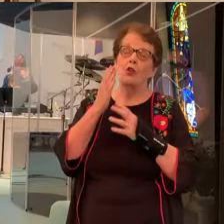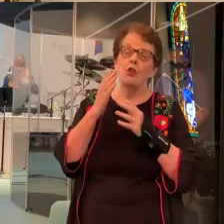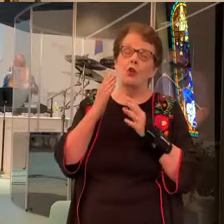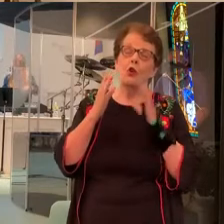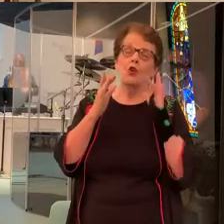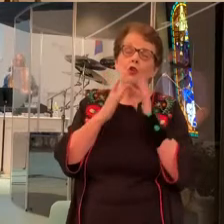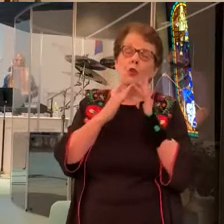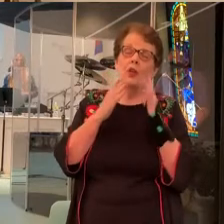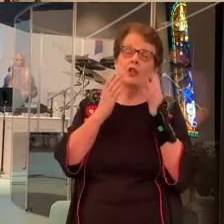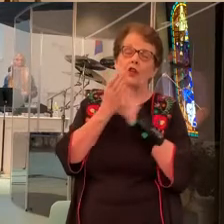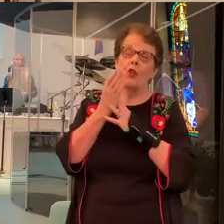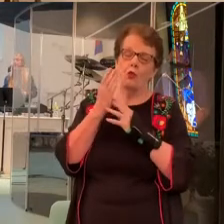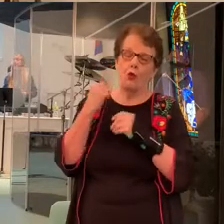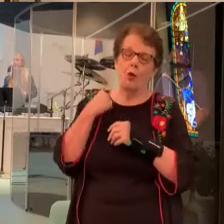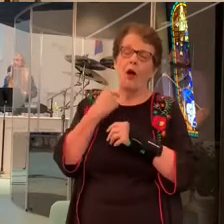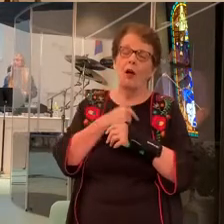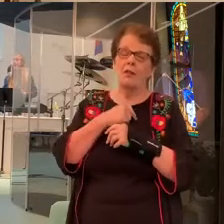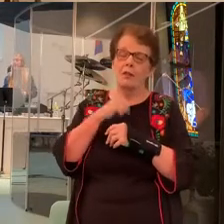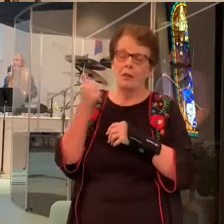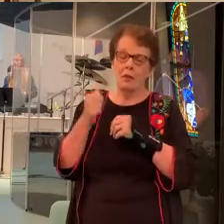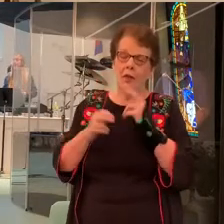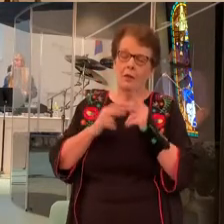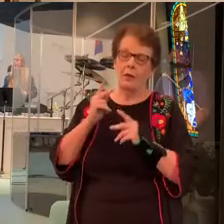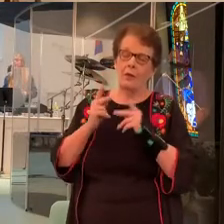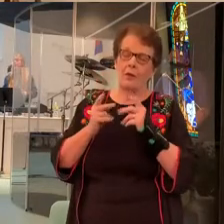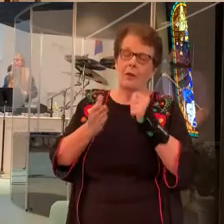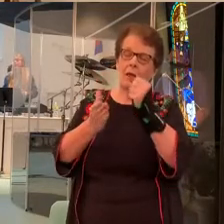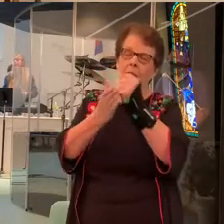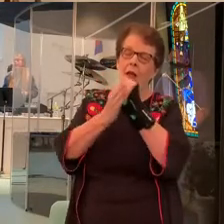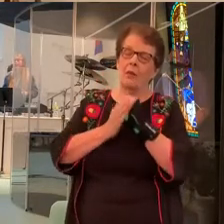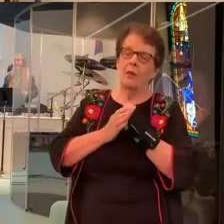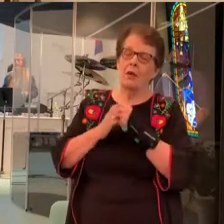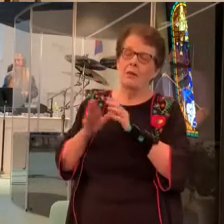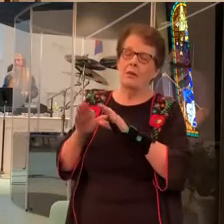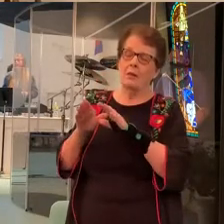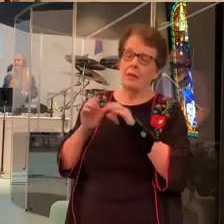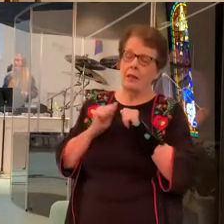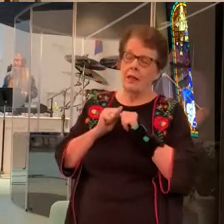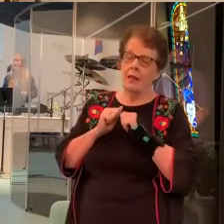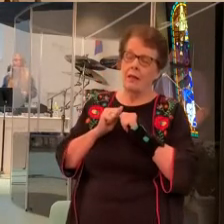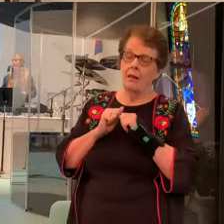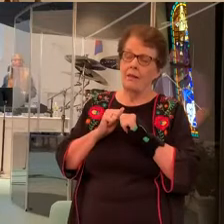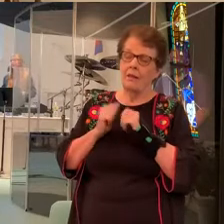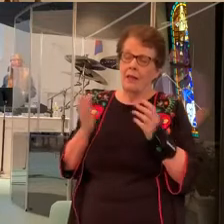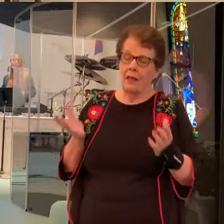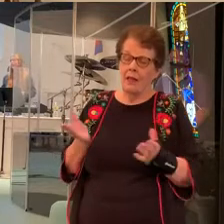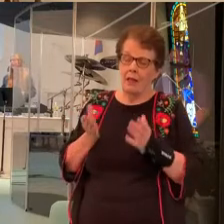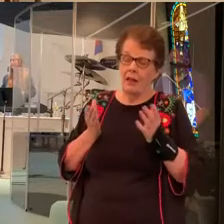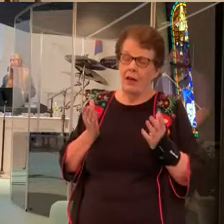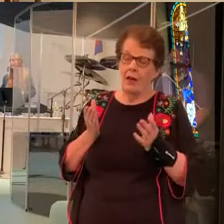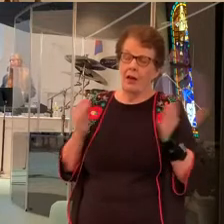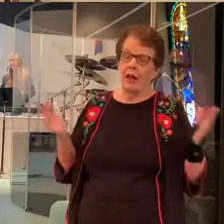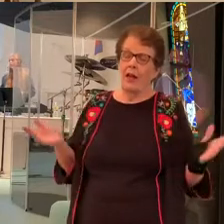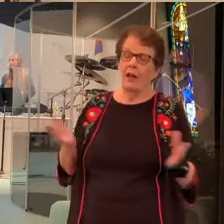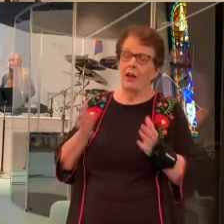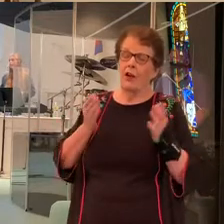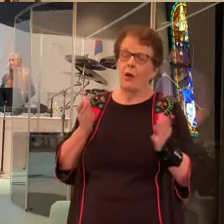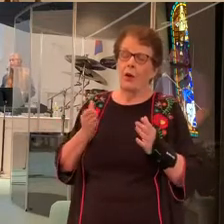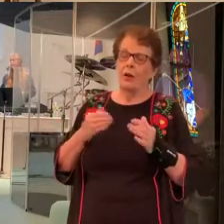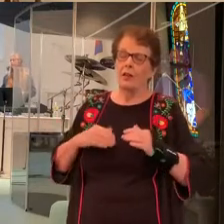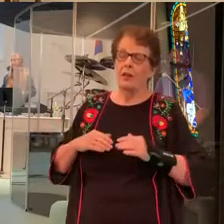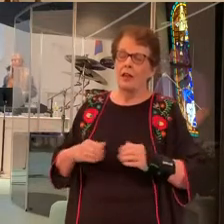and begging that they be reconciled to you. Help us to leave this place encouraged and filled up so that we might